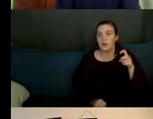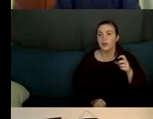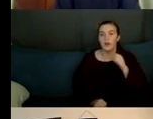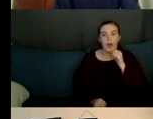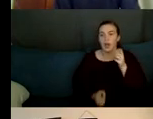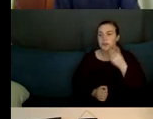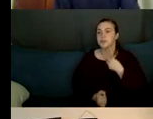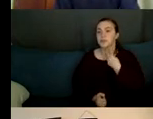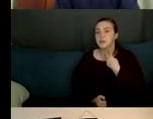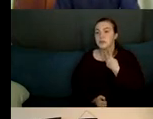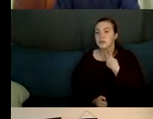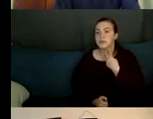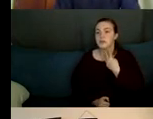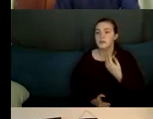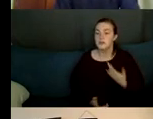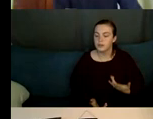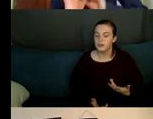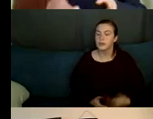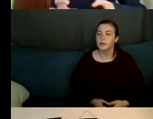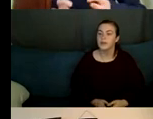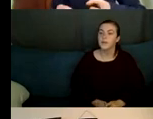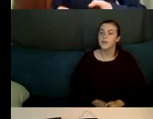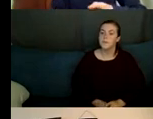can't address an